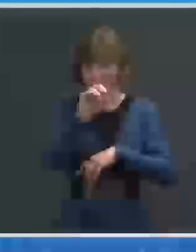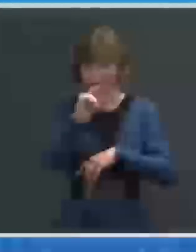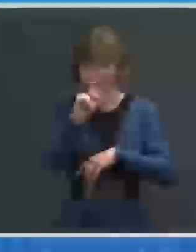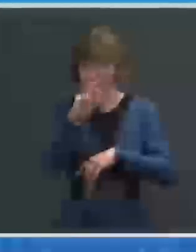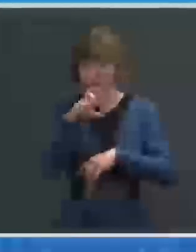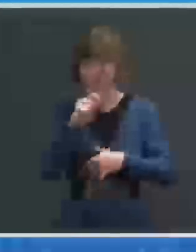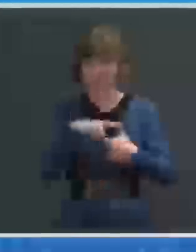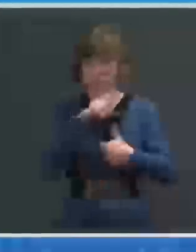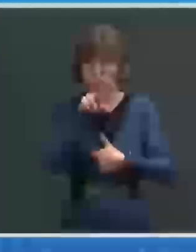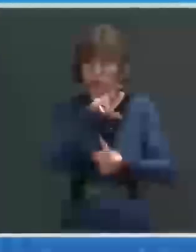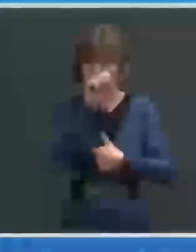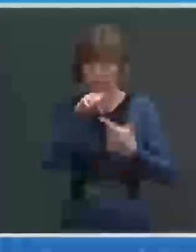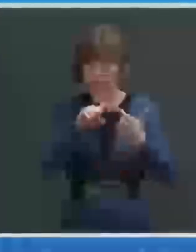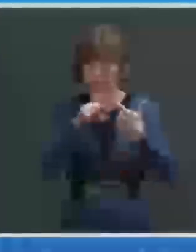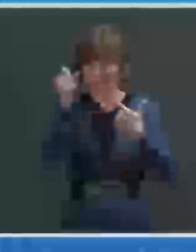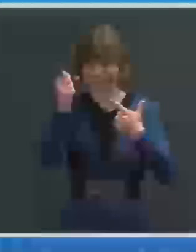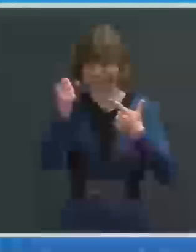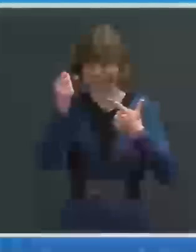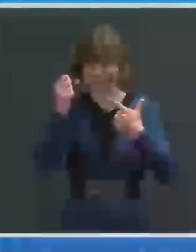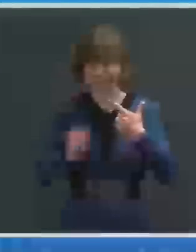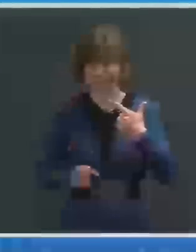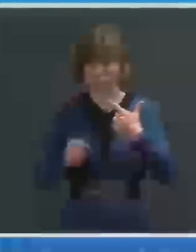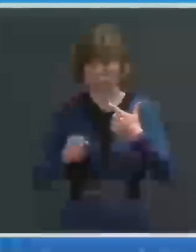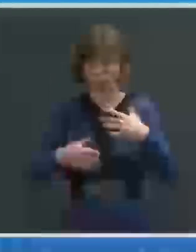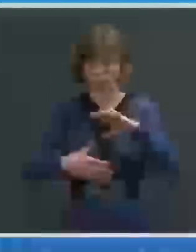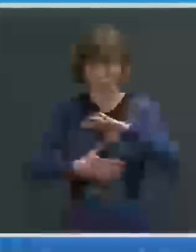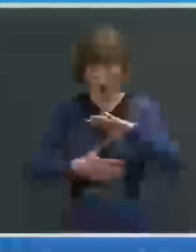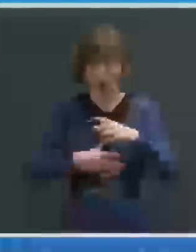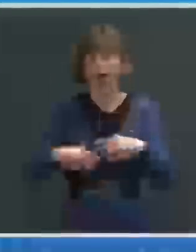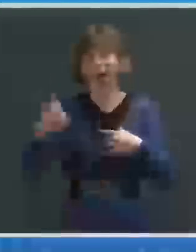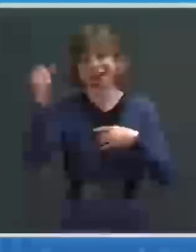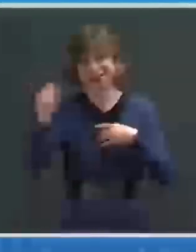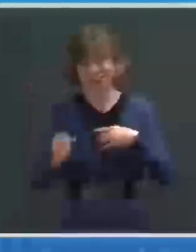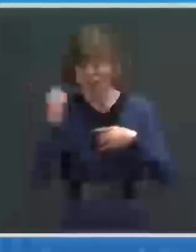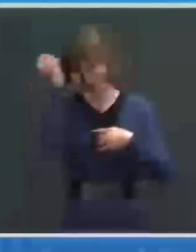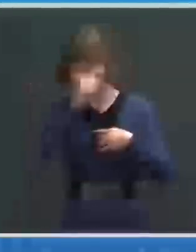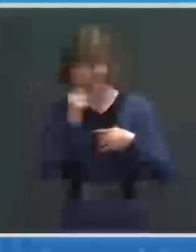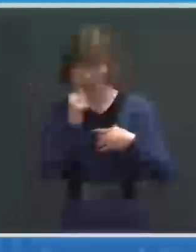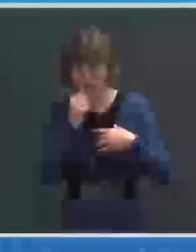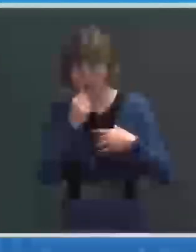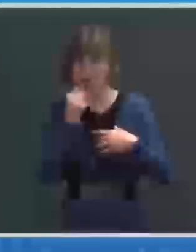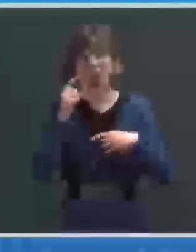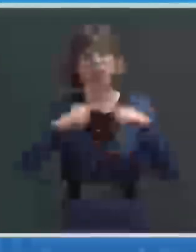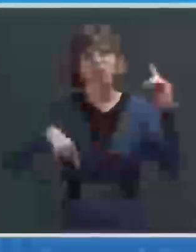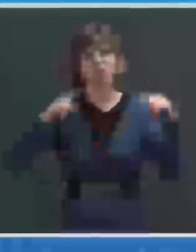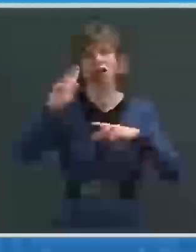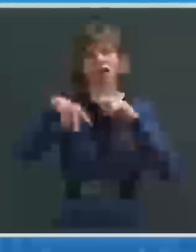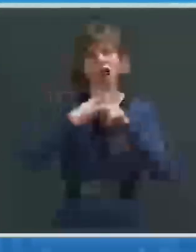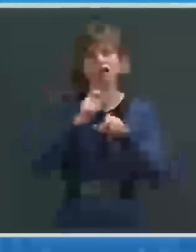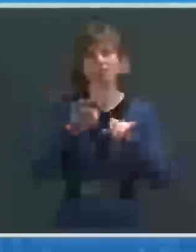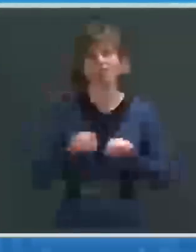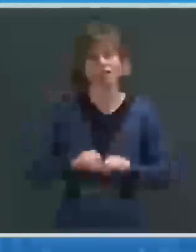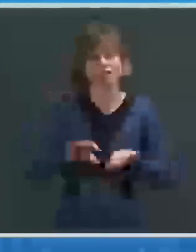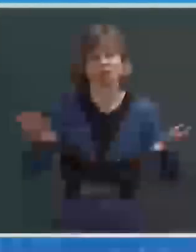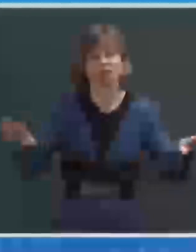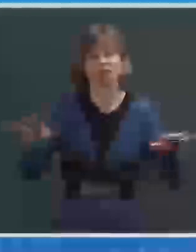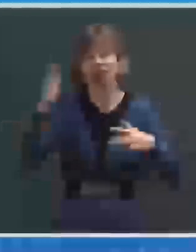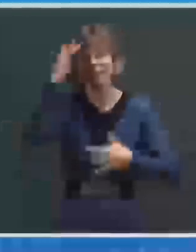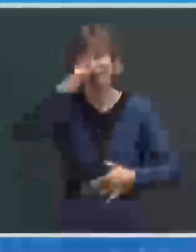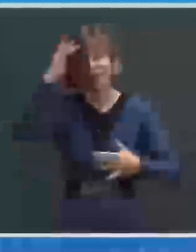South America, and South Africa, with varying degrees of infection dynamics, as well